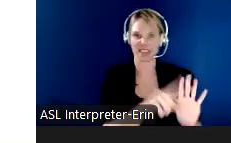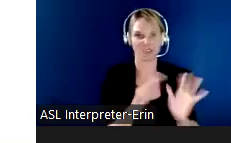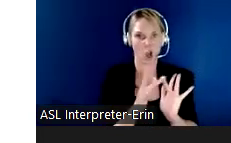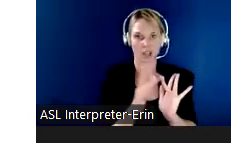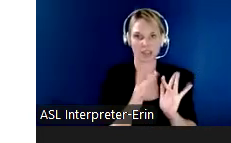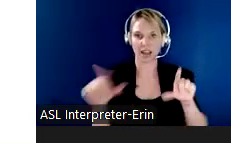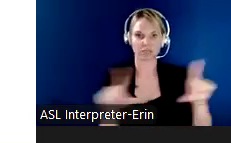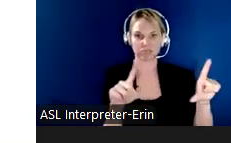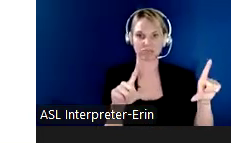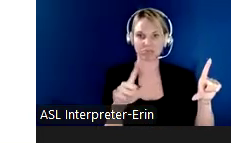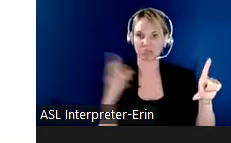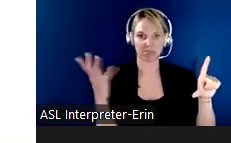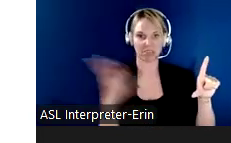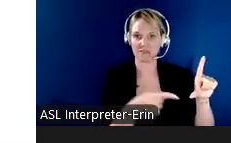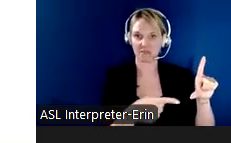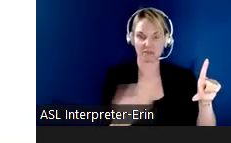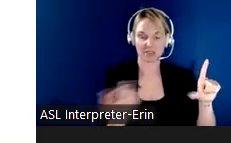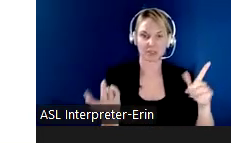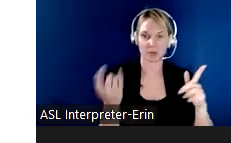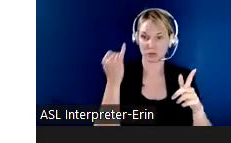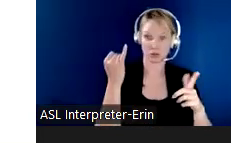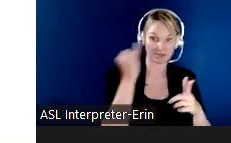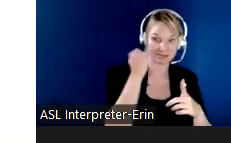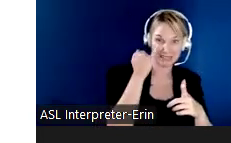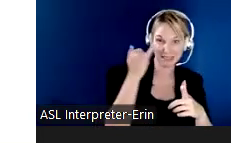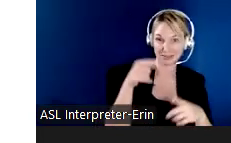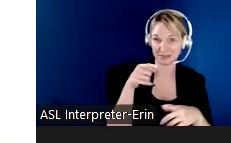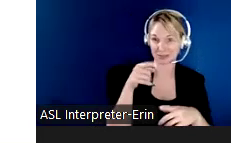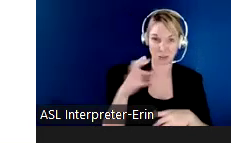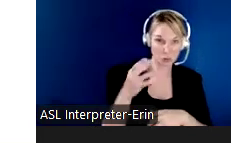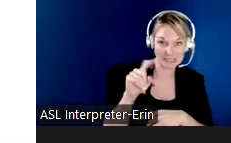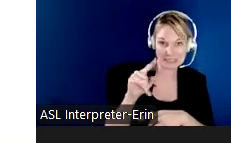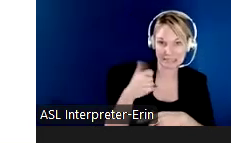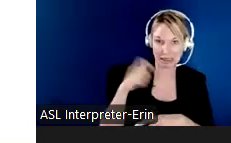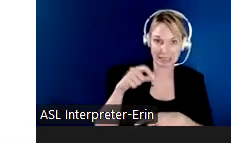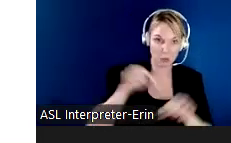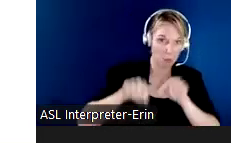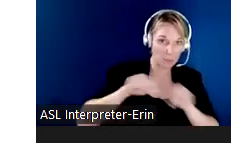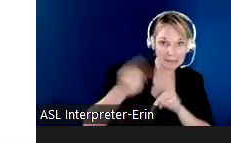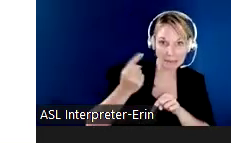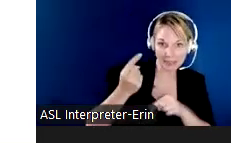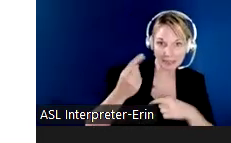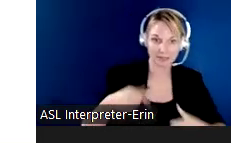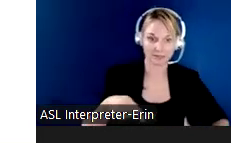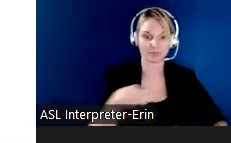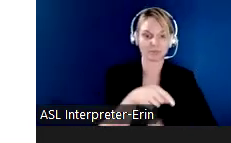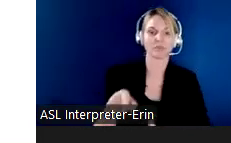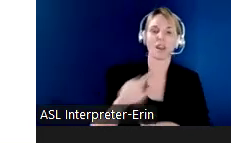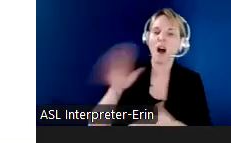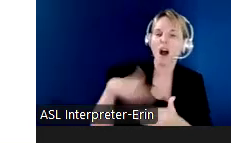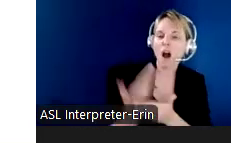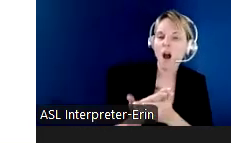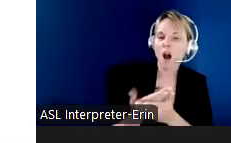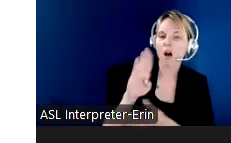shared screen, and if I need to navigate back. So if you just want to read me questions. Yeah. So first one is, are all BAs for